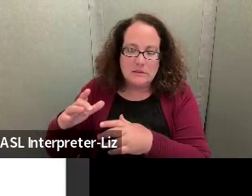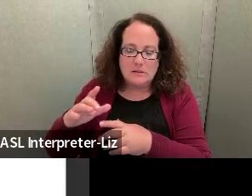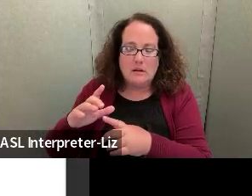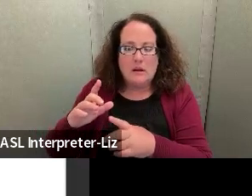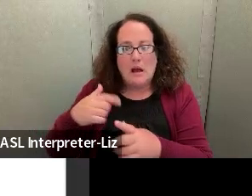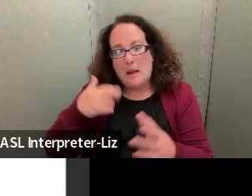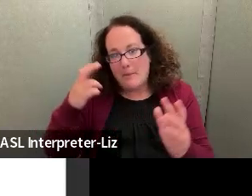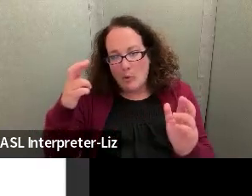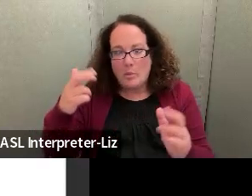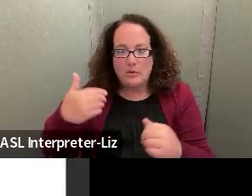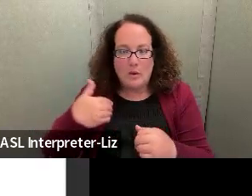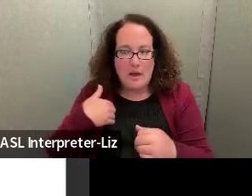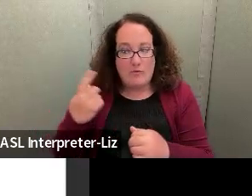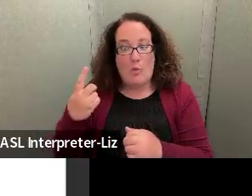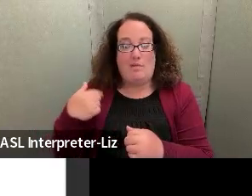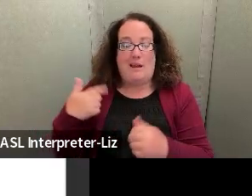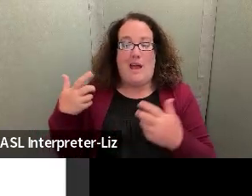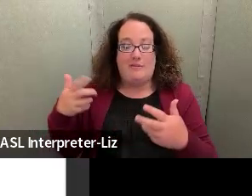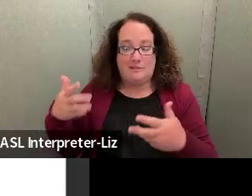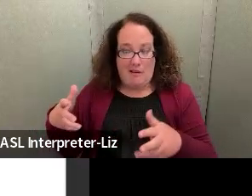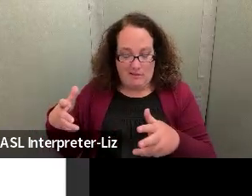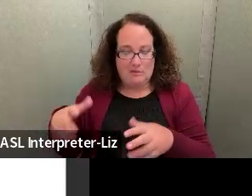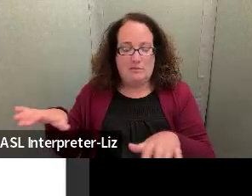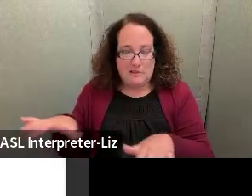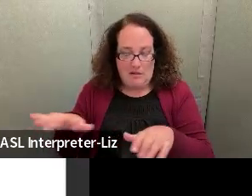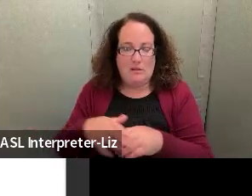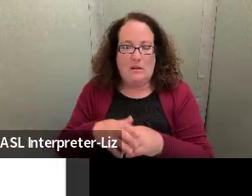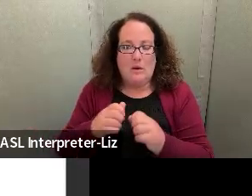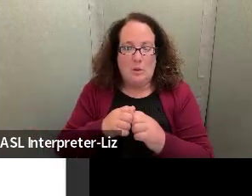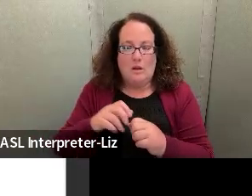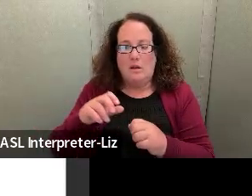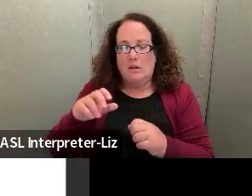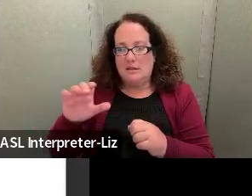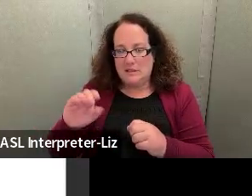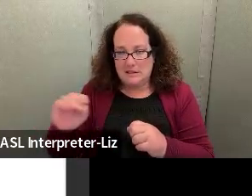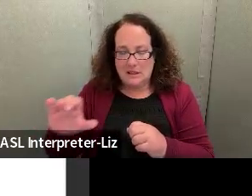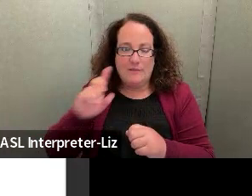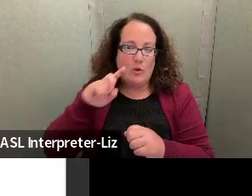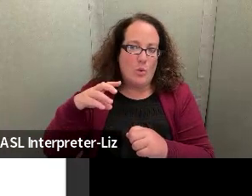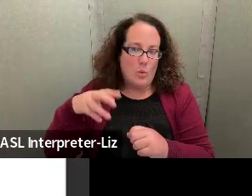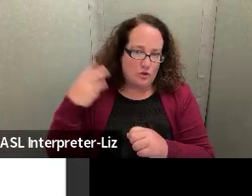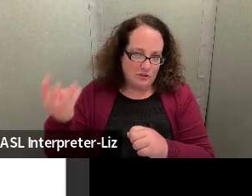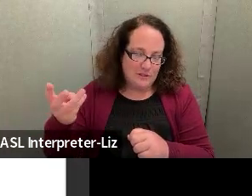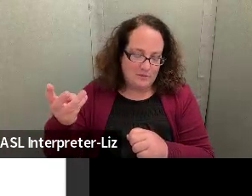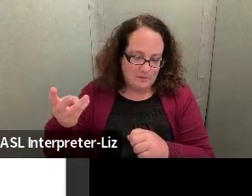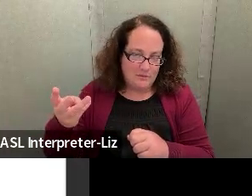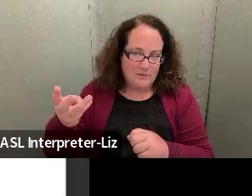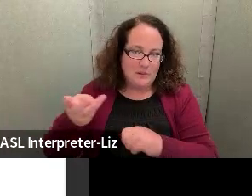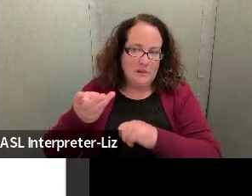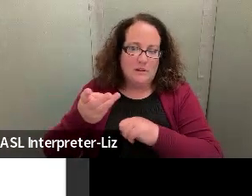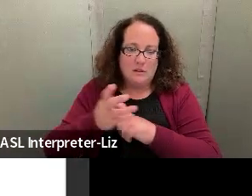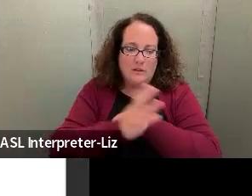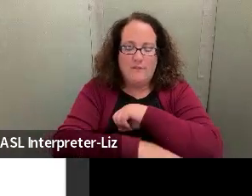so I'm hoping to have one that I've done with a CNC for the Washington fall of